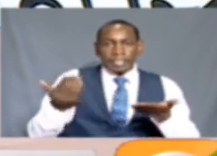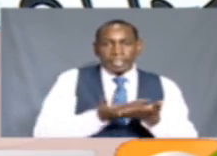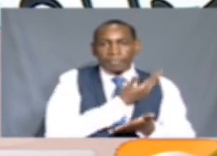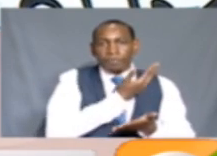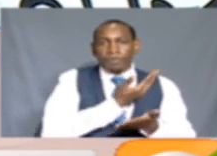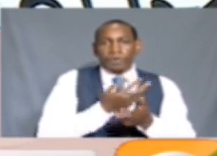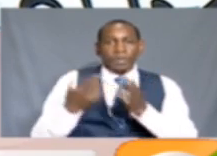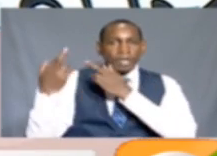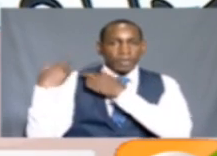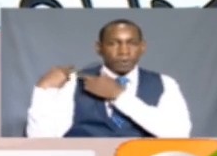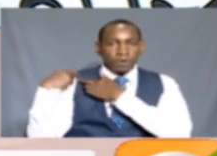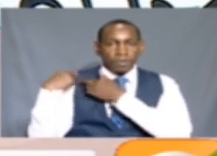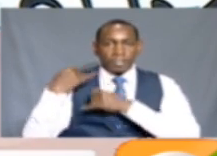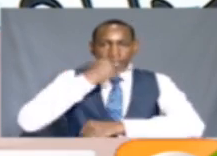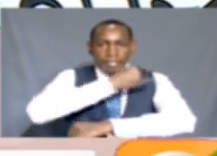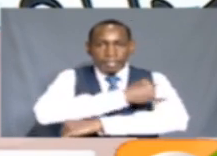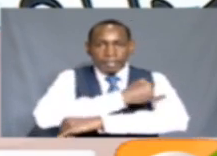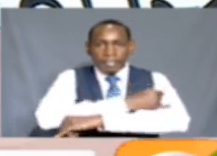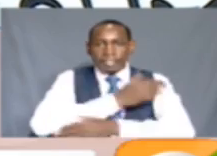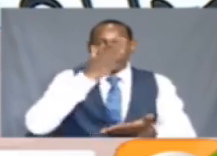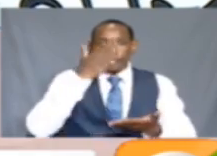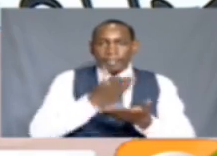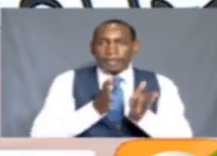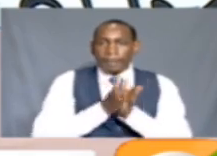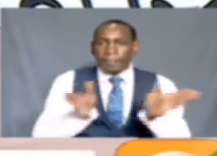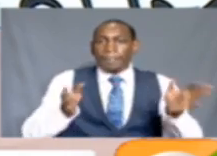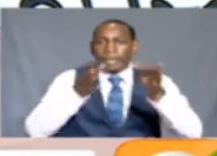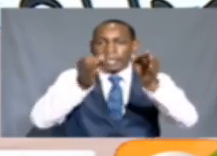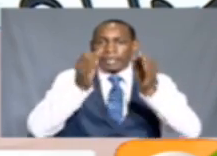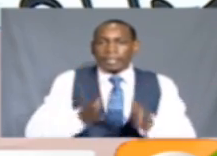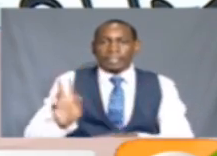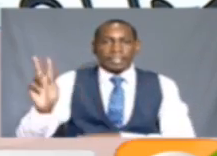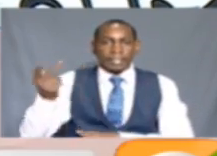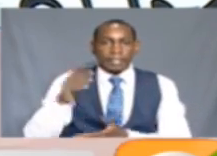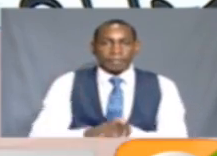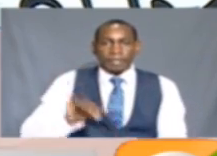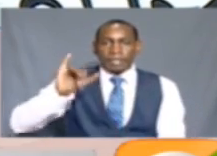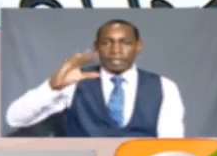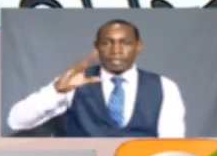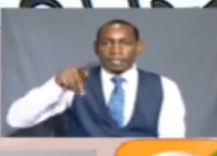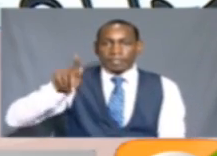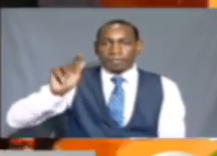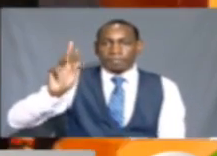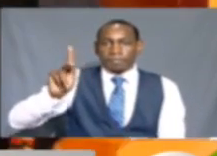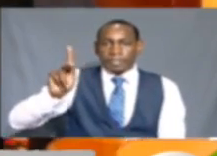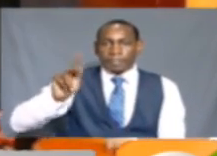the role of the Institute of Certified Public Accountants of Kenya, ICPAK.